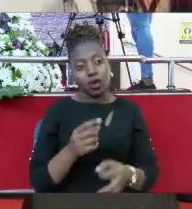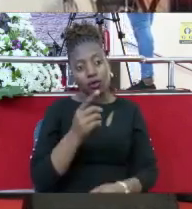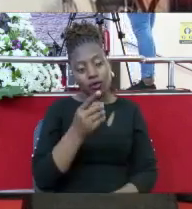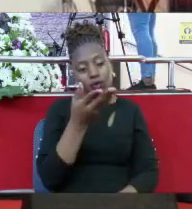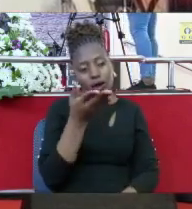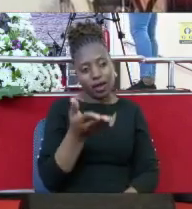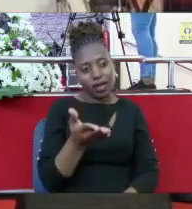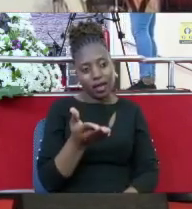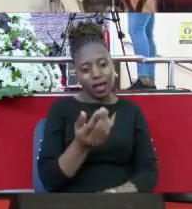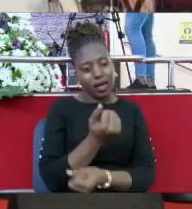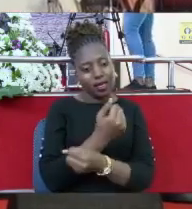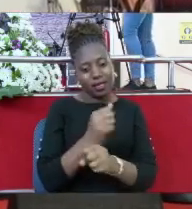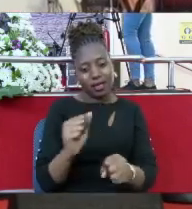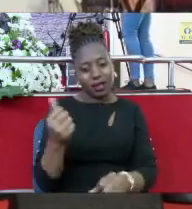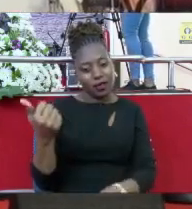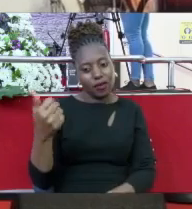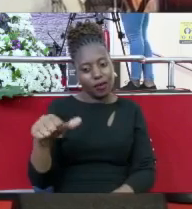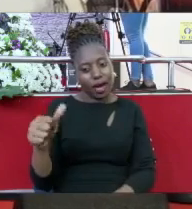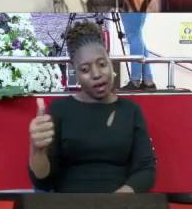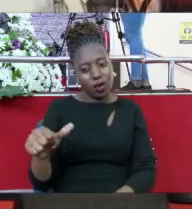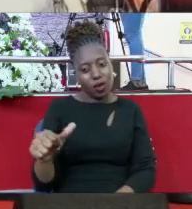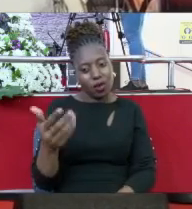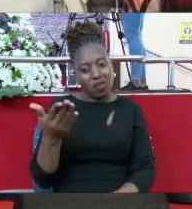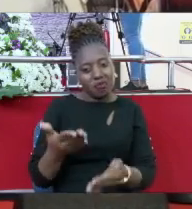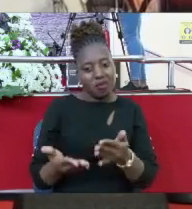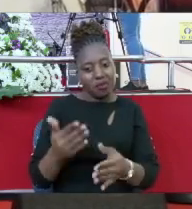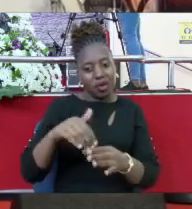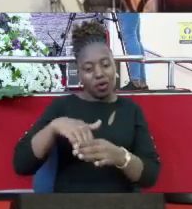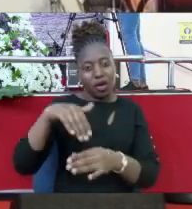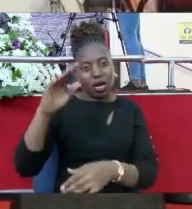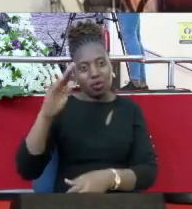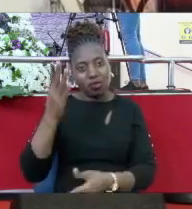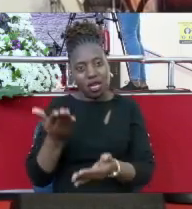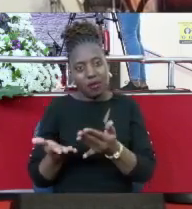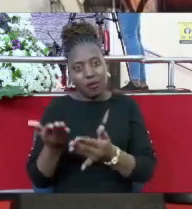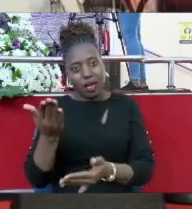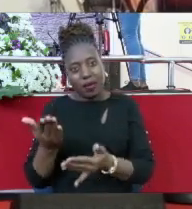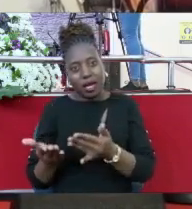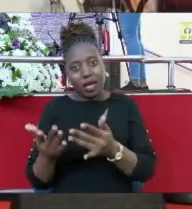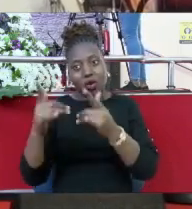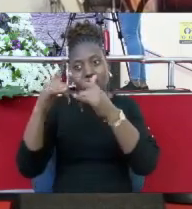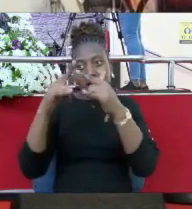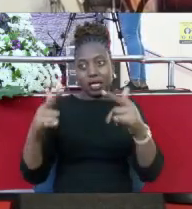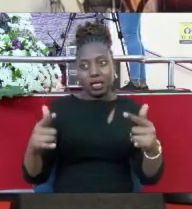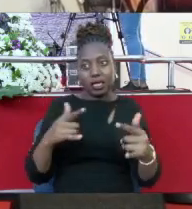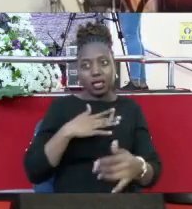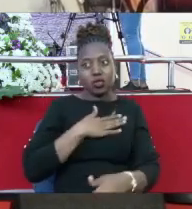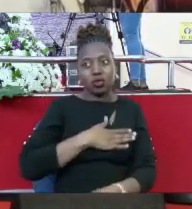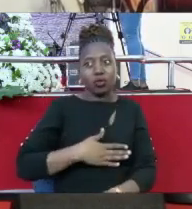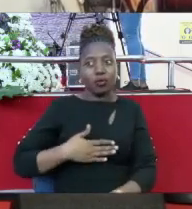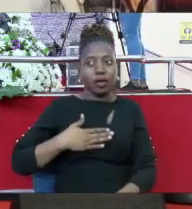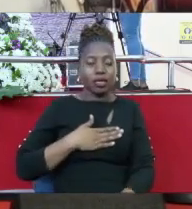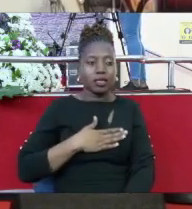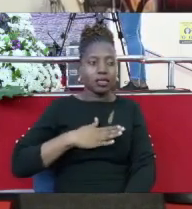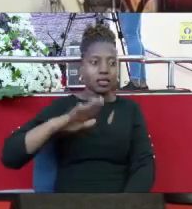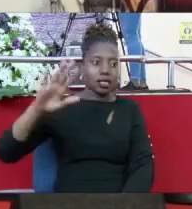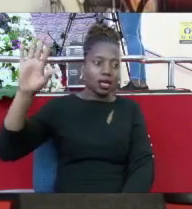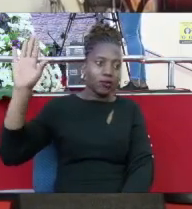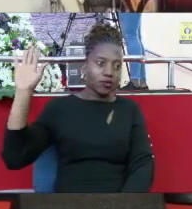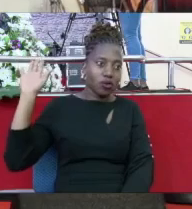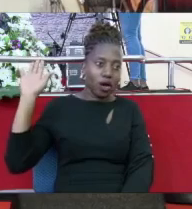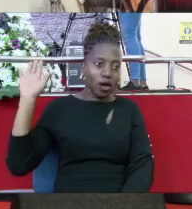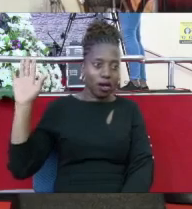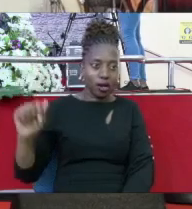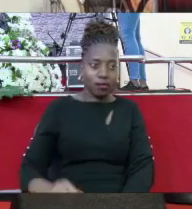not saved, and you are outside, you are in the tent, can you lift your hand up? Kama uko hapa, uko kule nje, uko